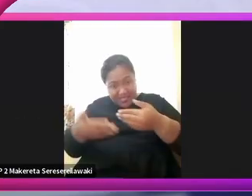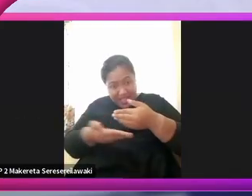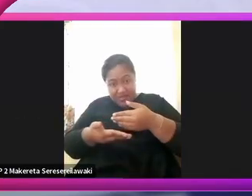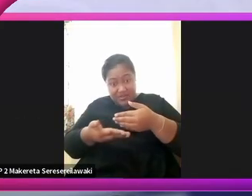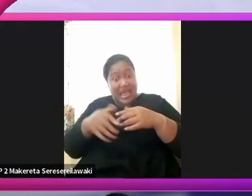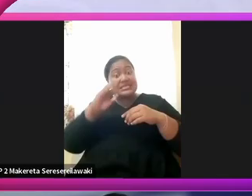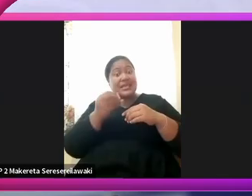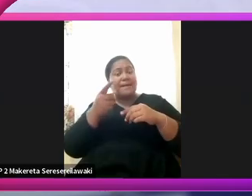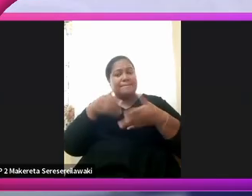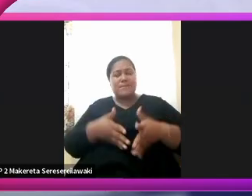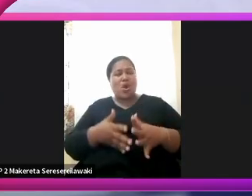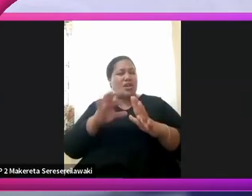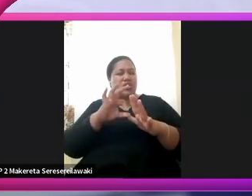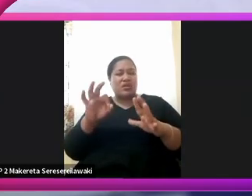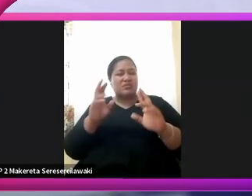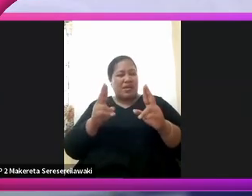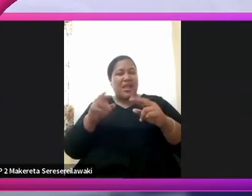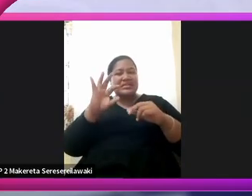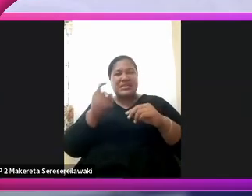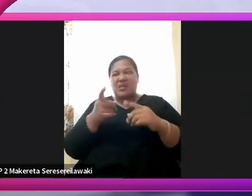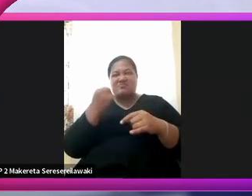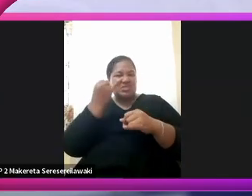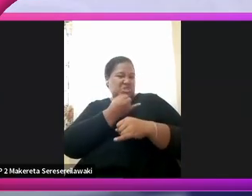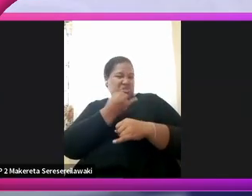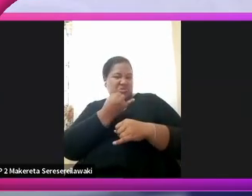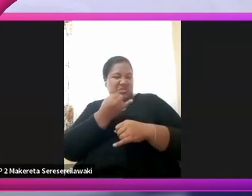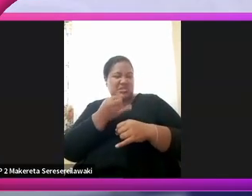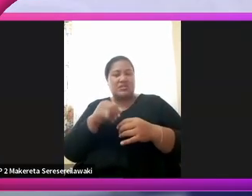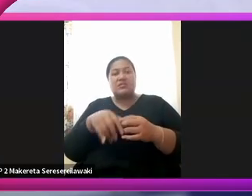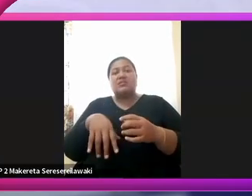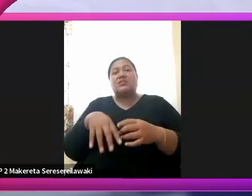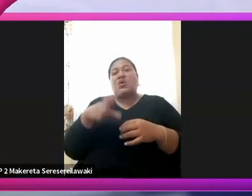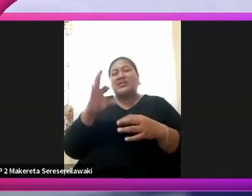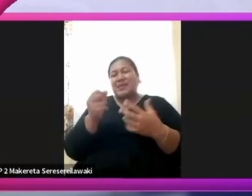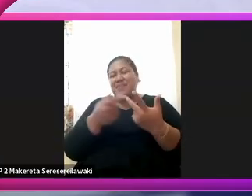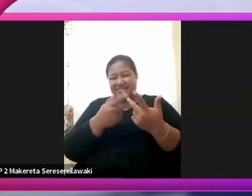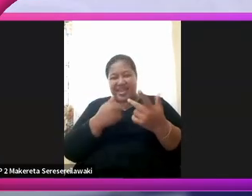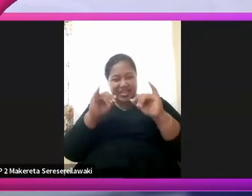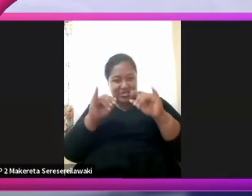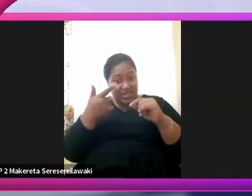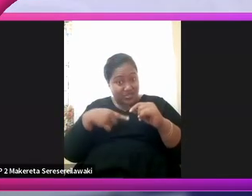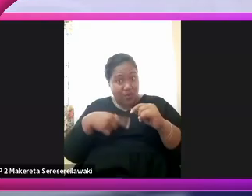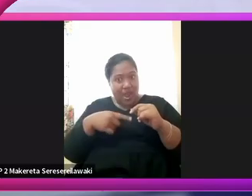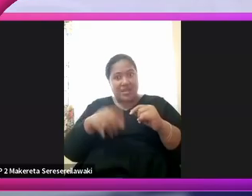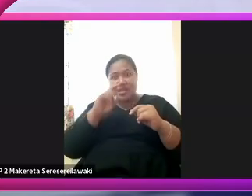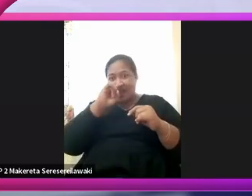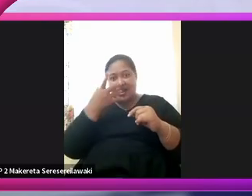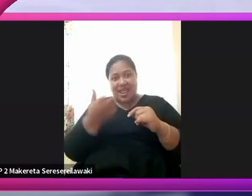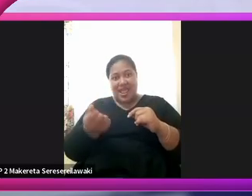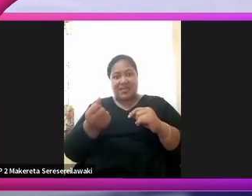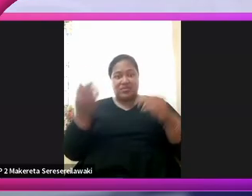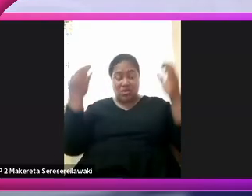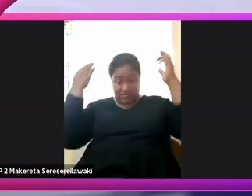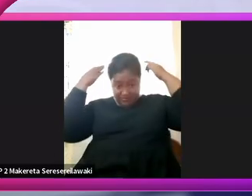or maybe some injury, or maybe some other triggers. They are not allow your base of your brain,